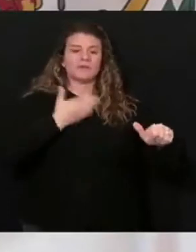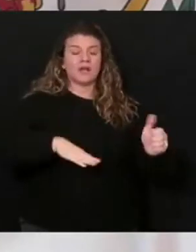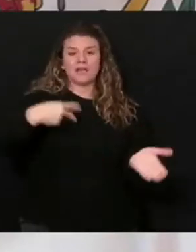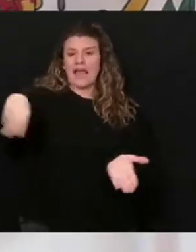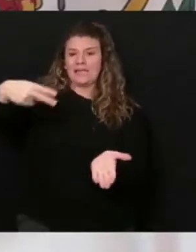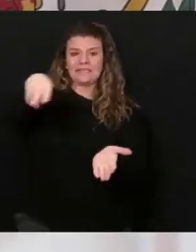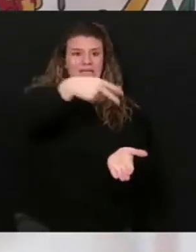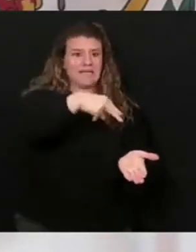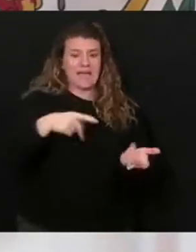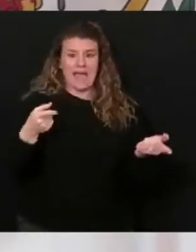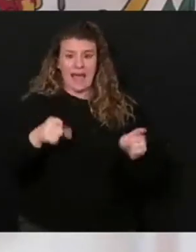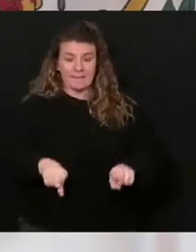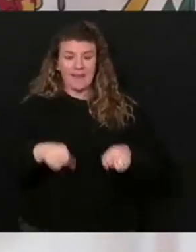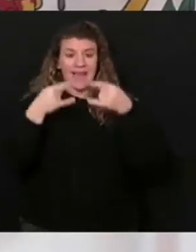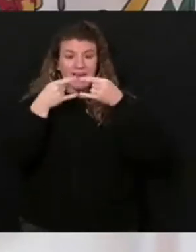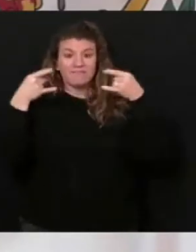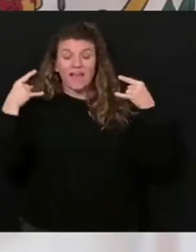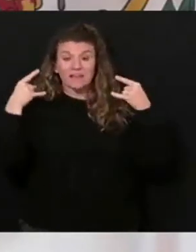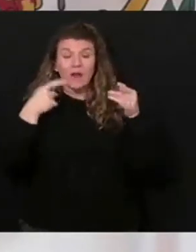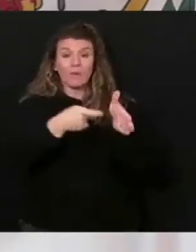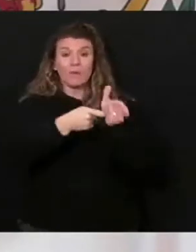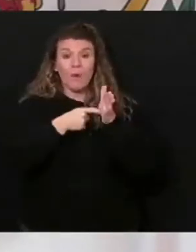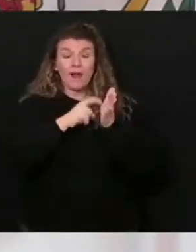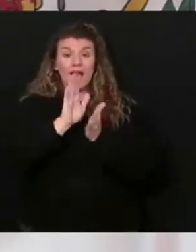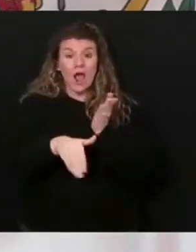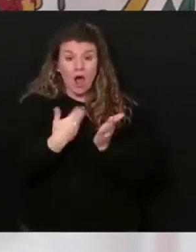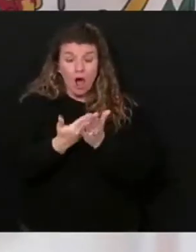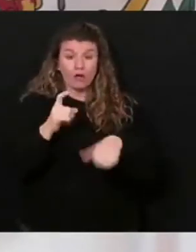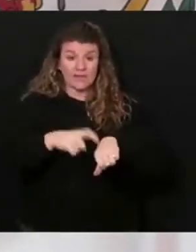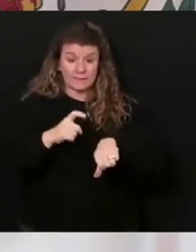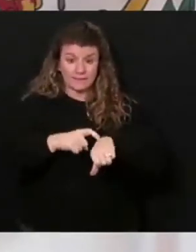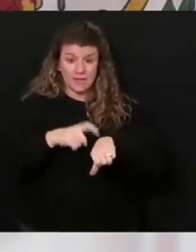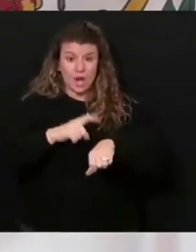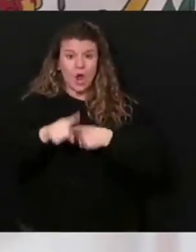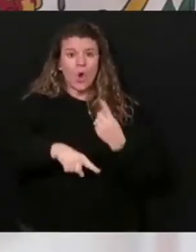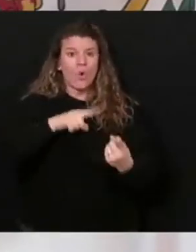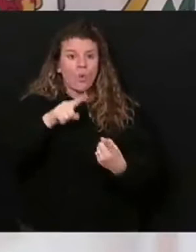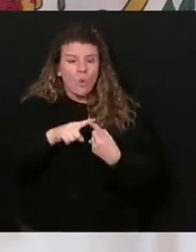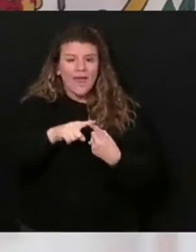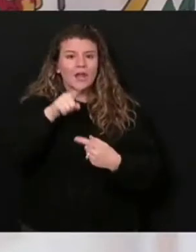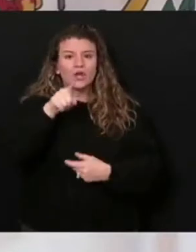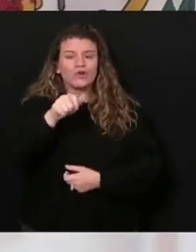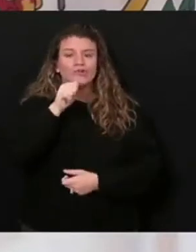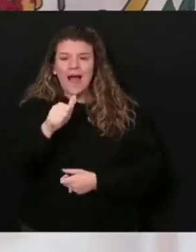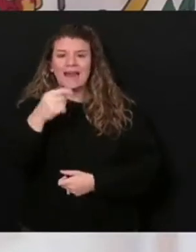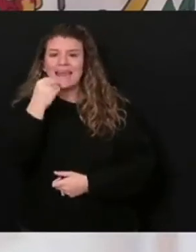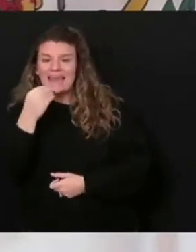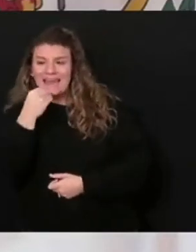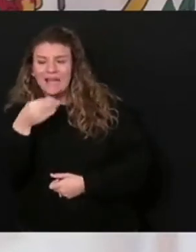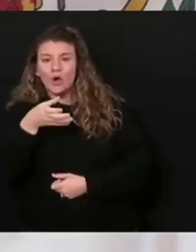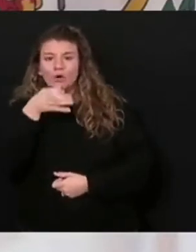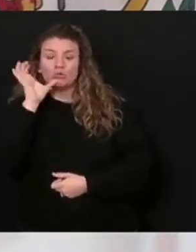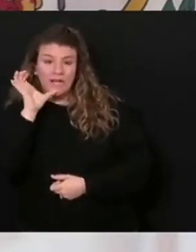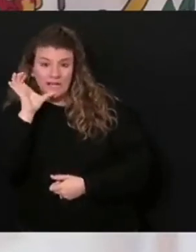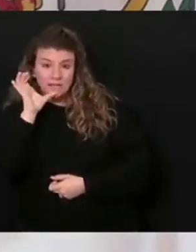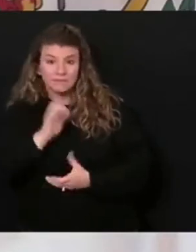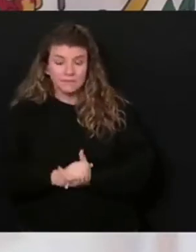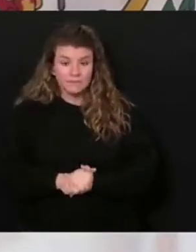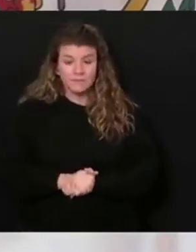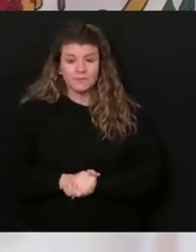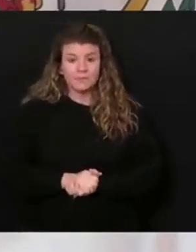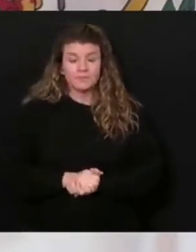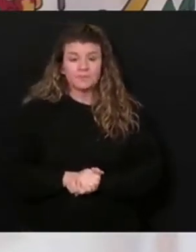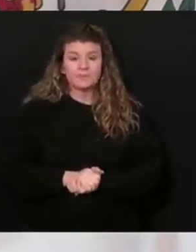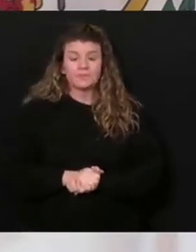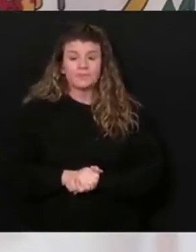floors, and face coverings were required at all times when not actively eating or drinking.